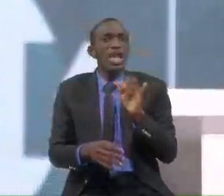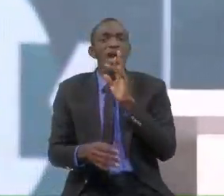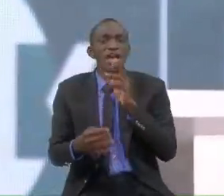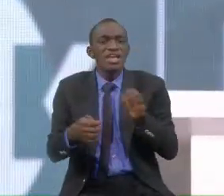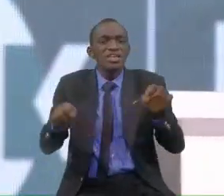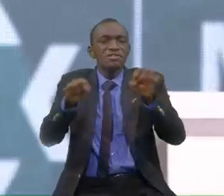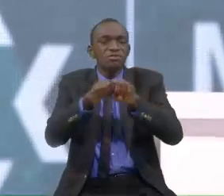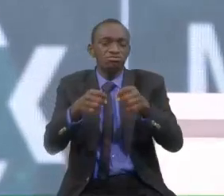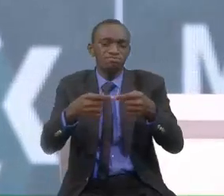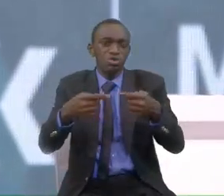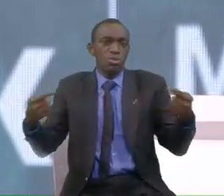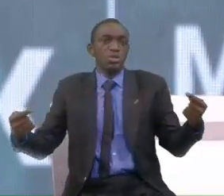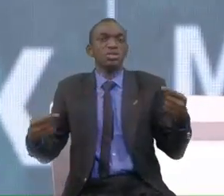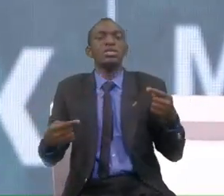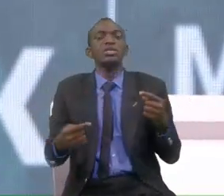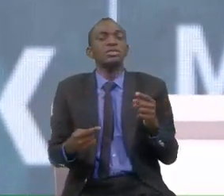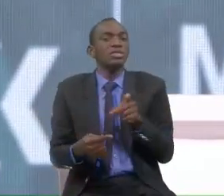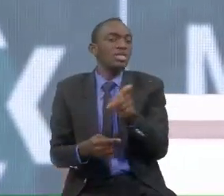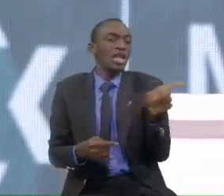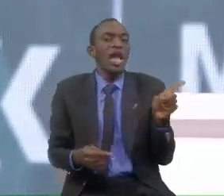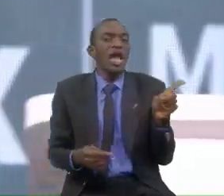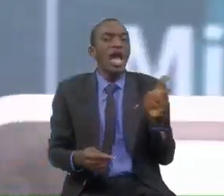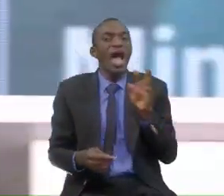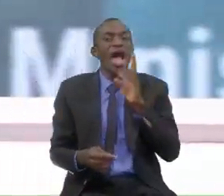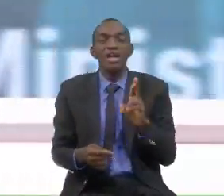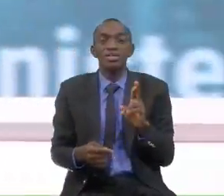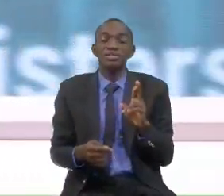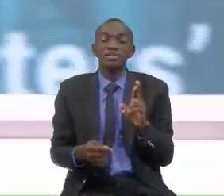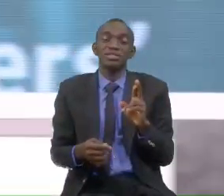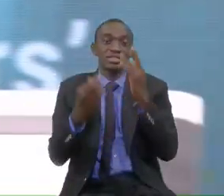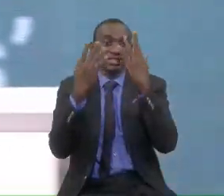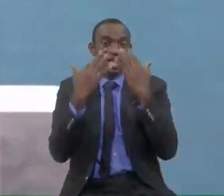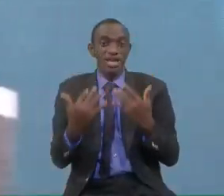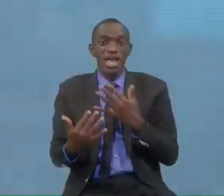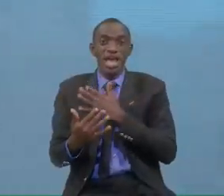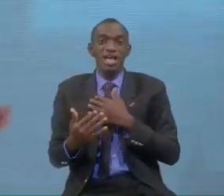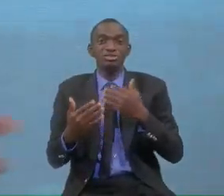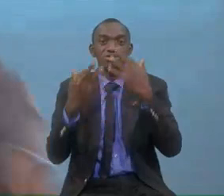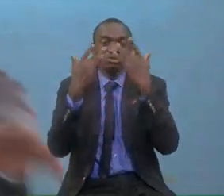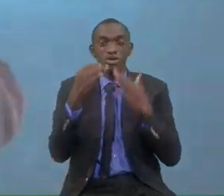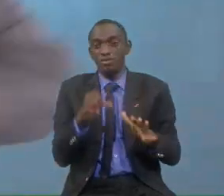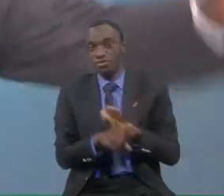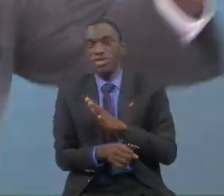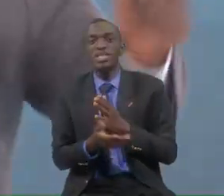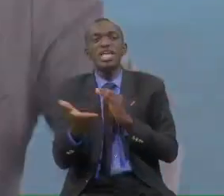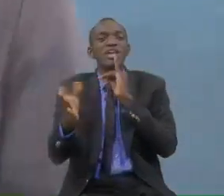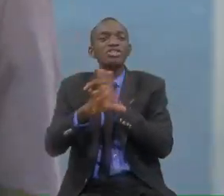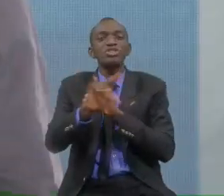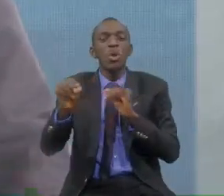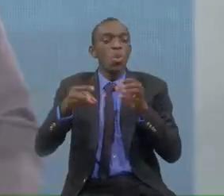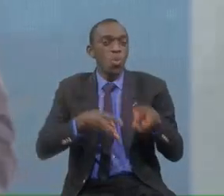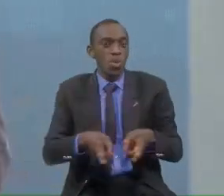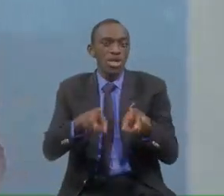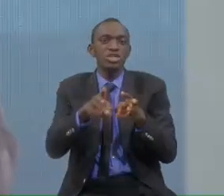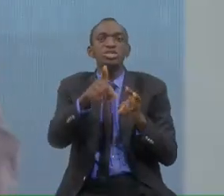and sorrowful. In that state of mind, there's no way you will say, I will do this, I will